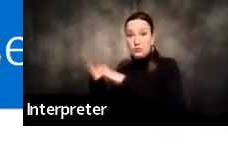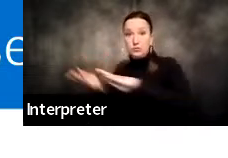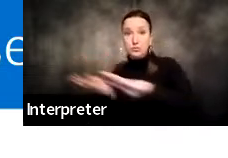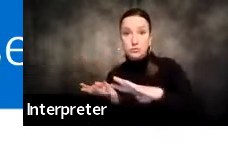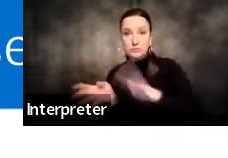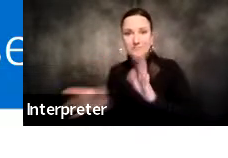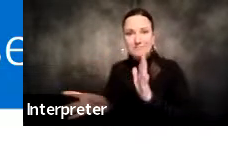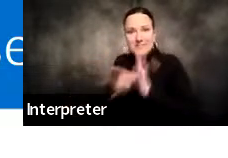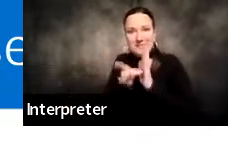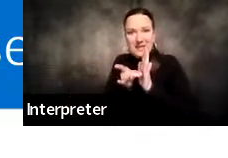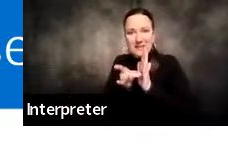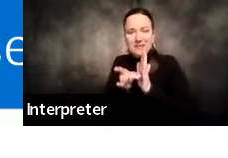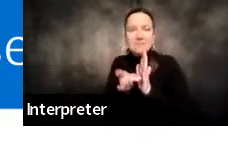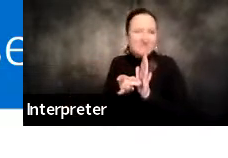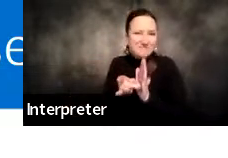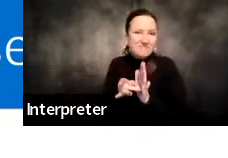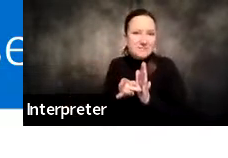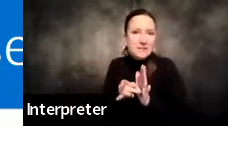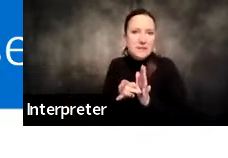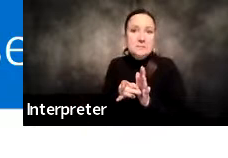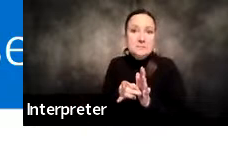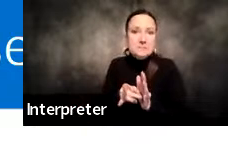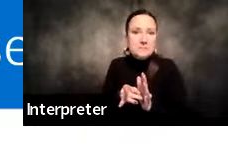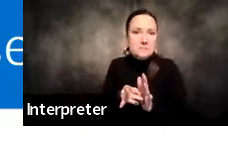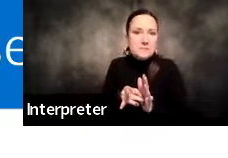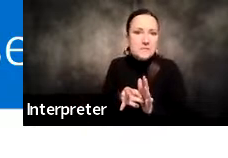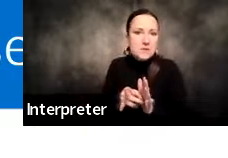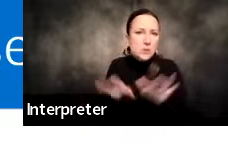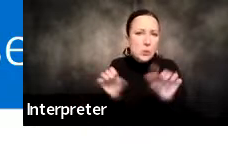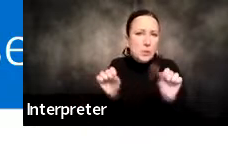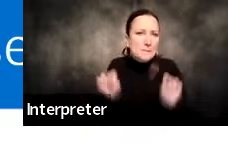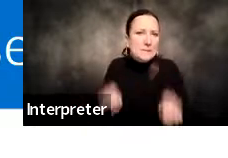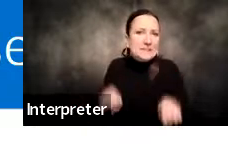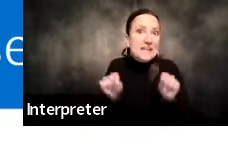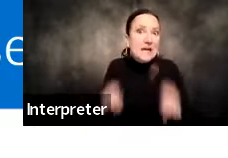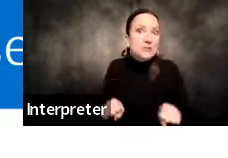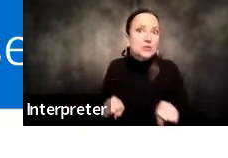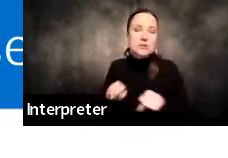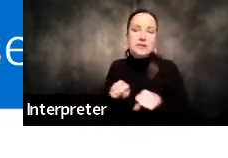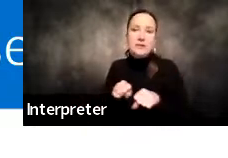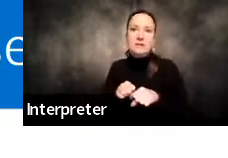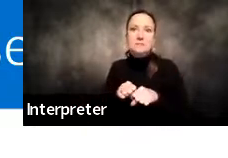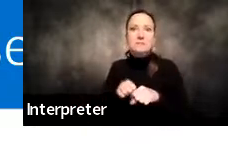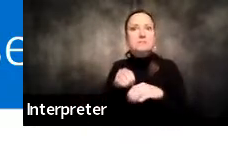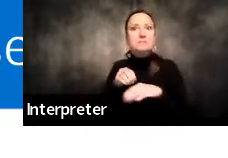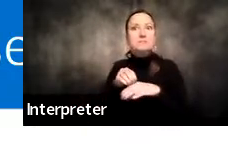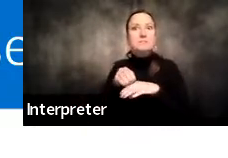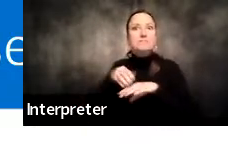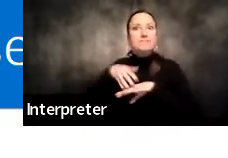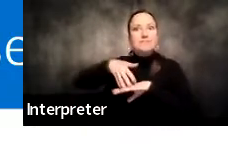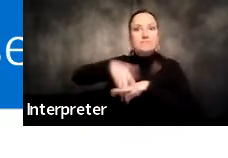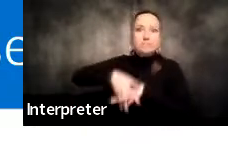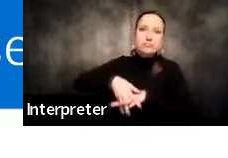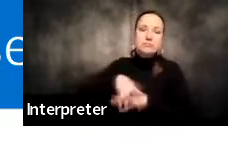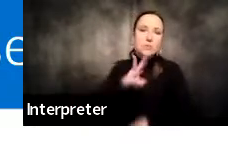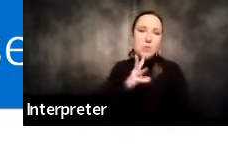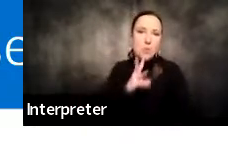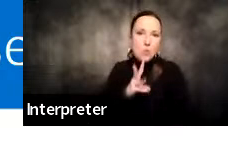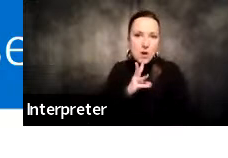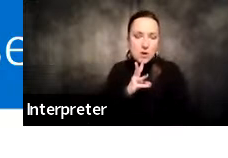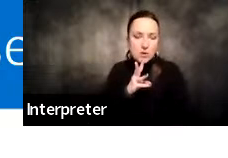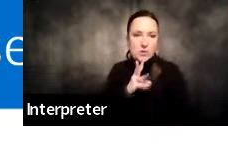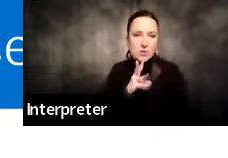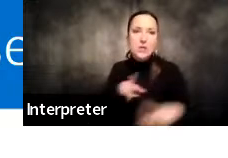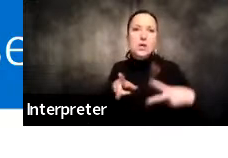pipe and, theoretically, and potentially be released into the water supply. So we're focused on replacing lead as well